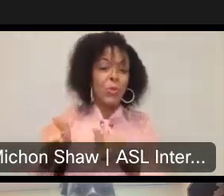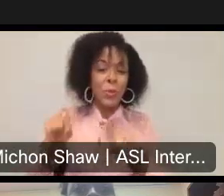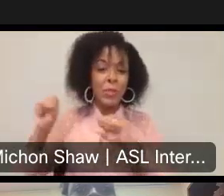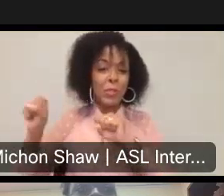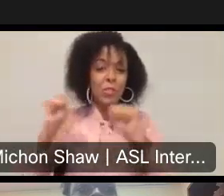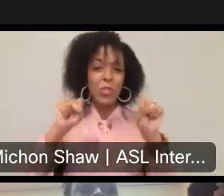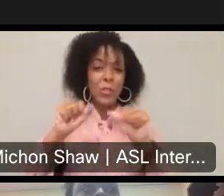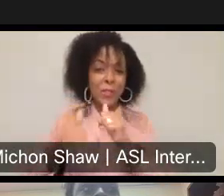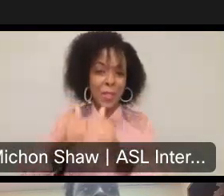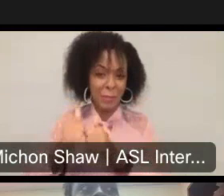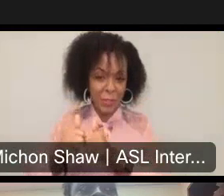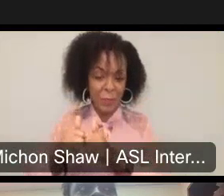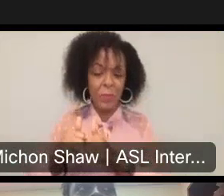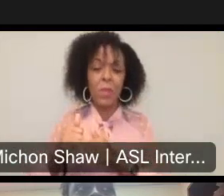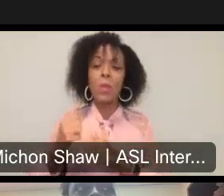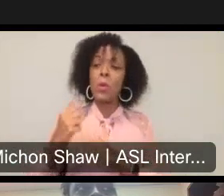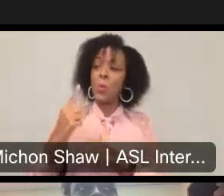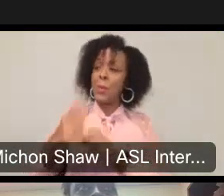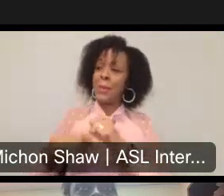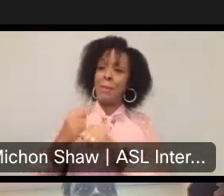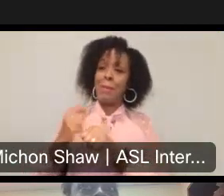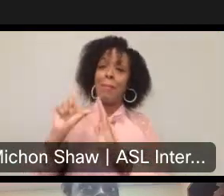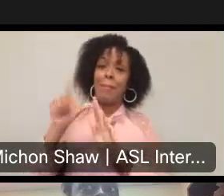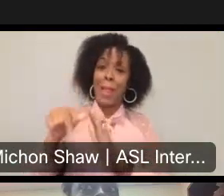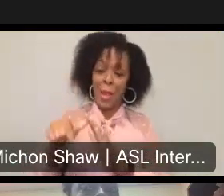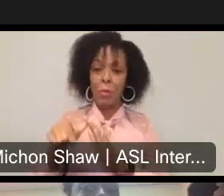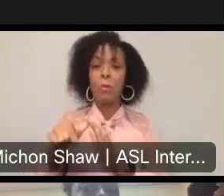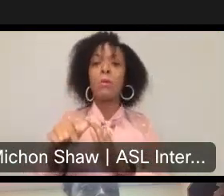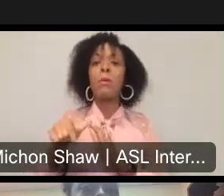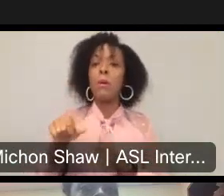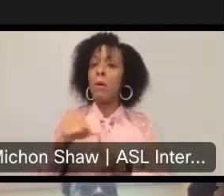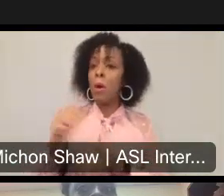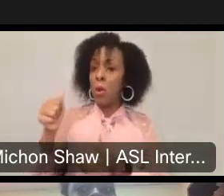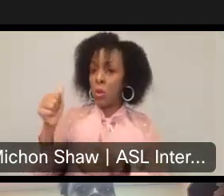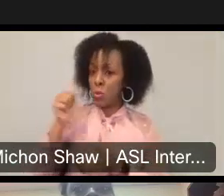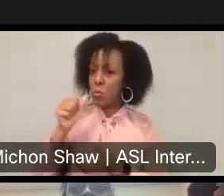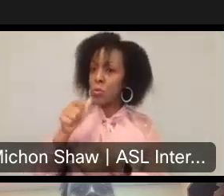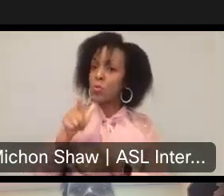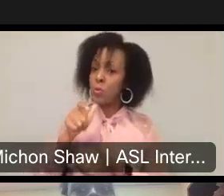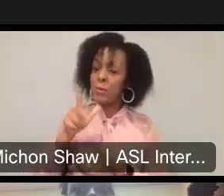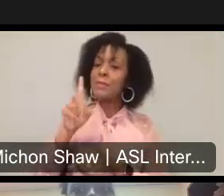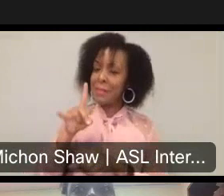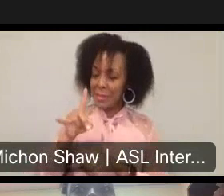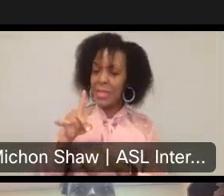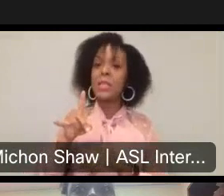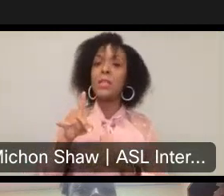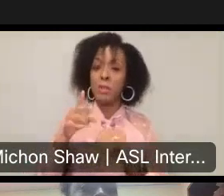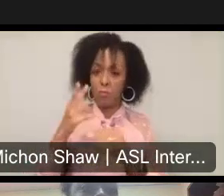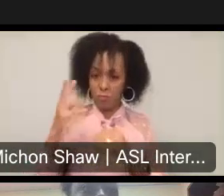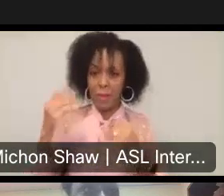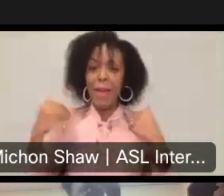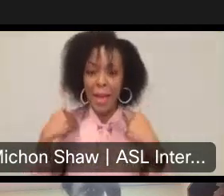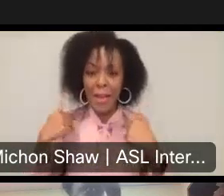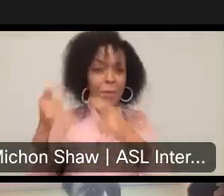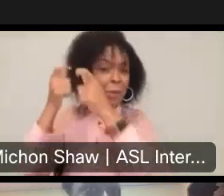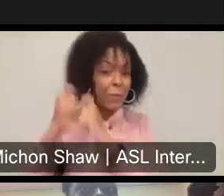being in competition, there were several girls on the squad that wore braids and locks, and they weren't able to wear their